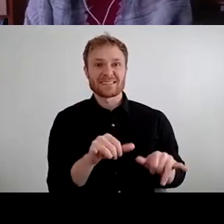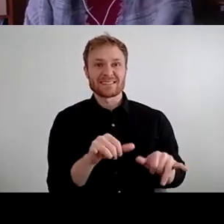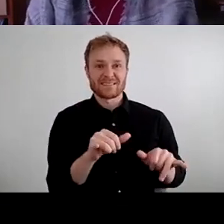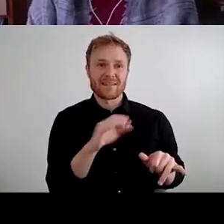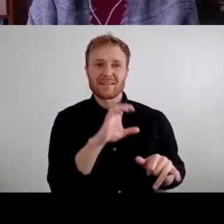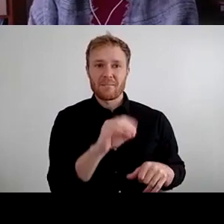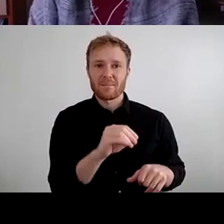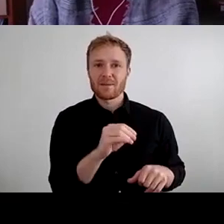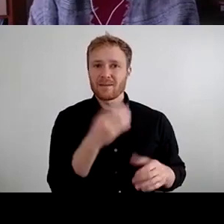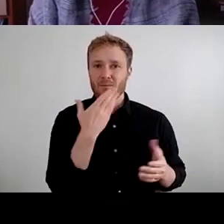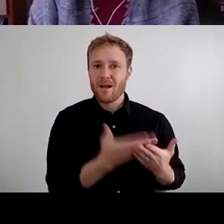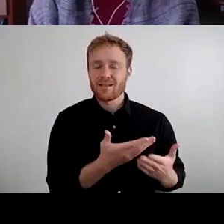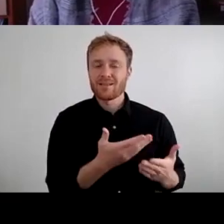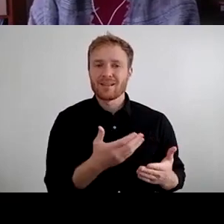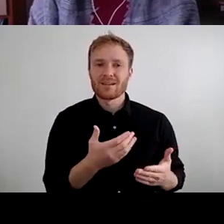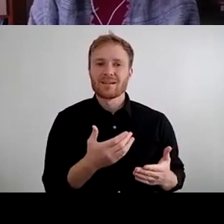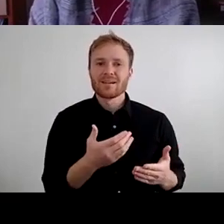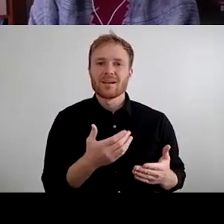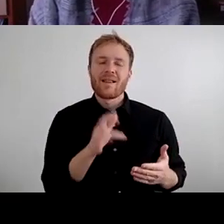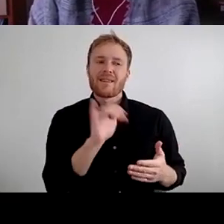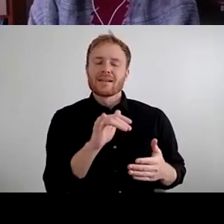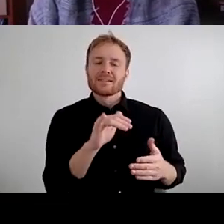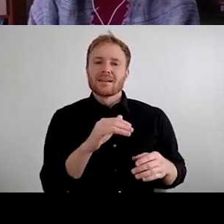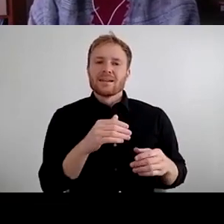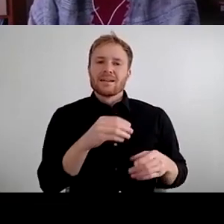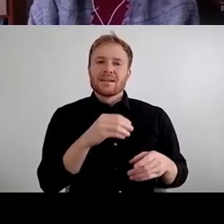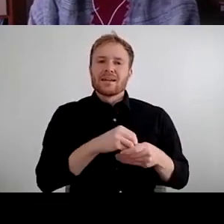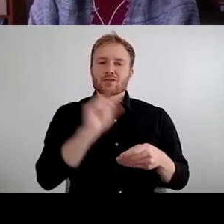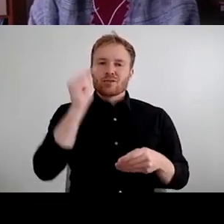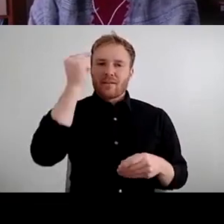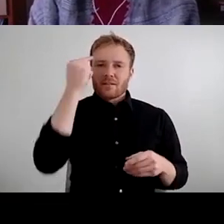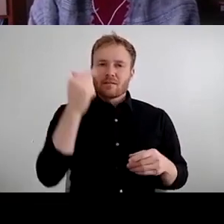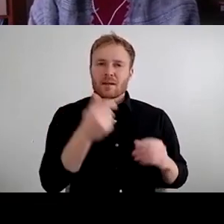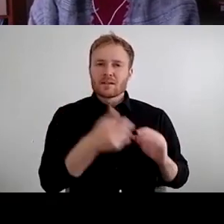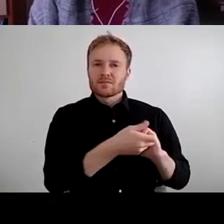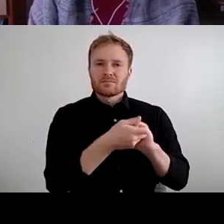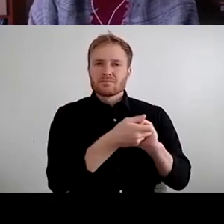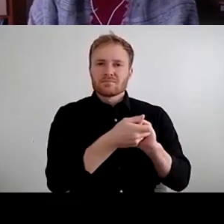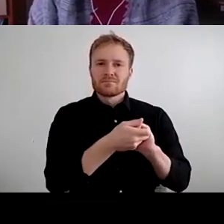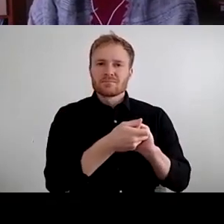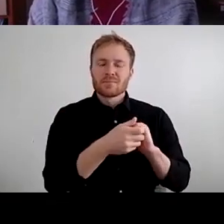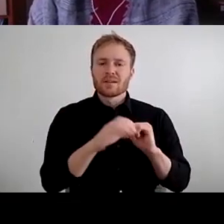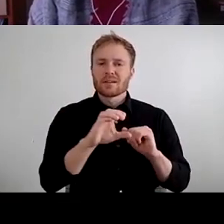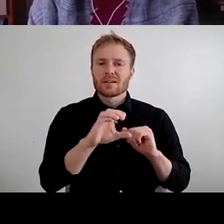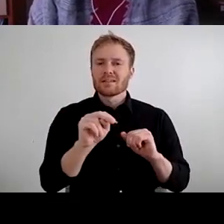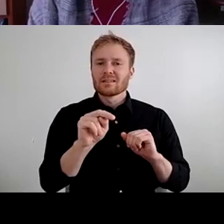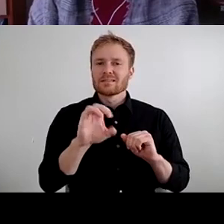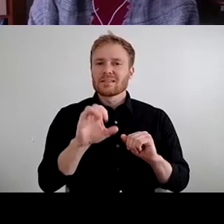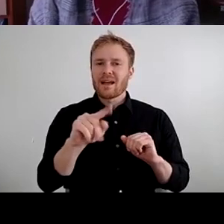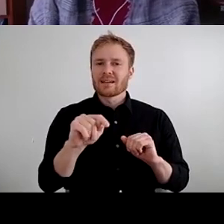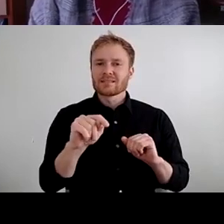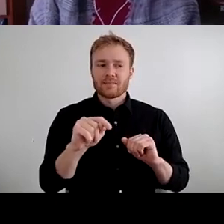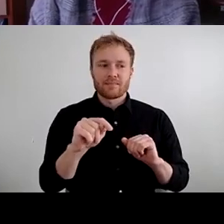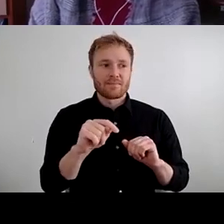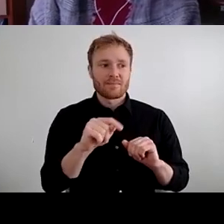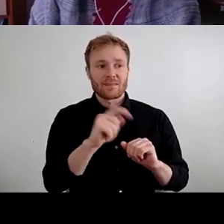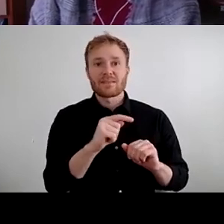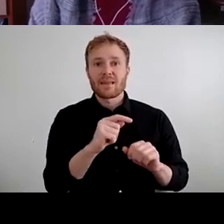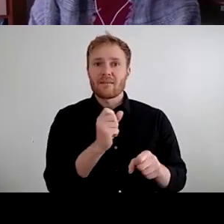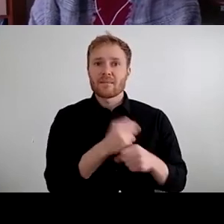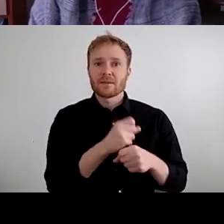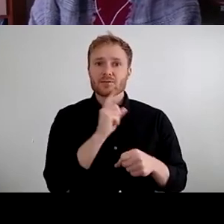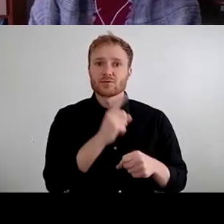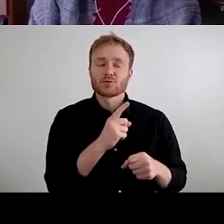Connect is obviously an intergovernmental cooperation. What Connect brings to the city of Pittsburgh is strengthened relationships with your